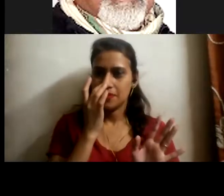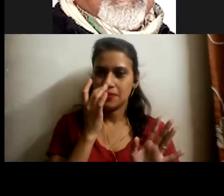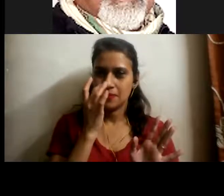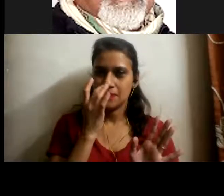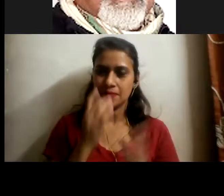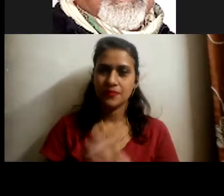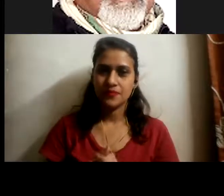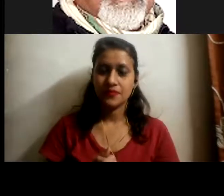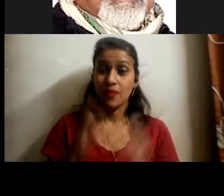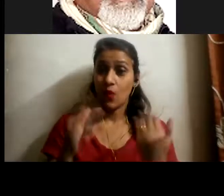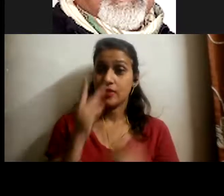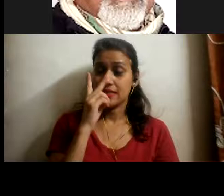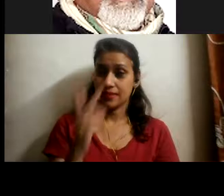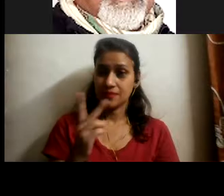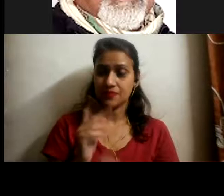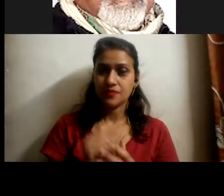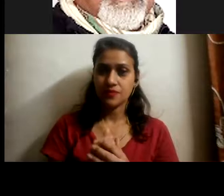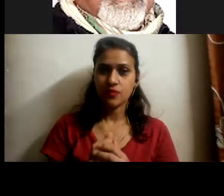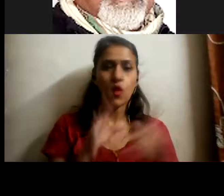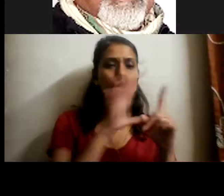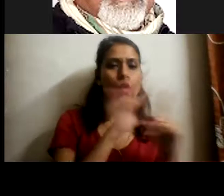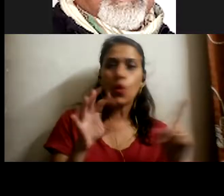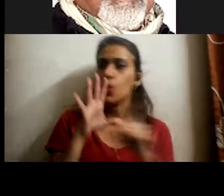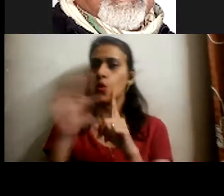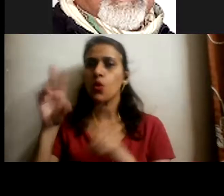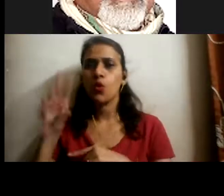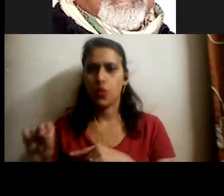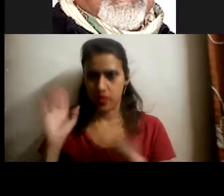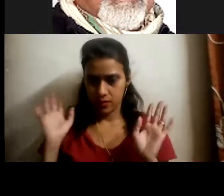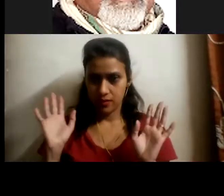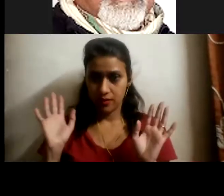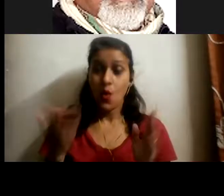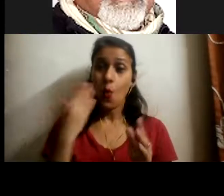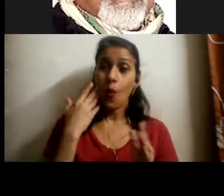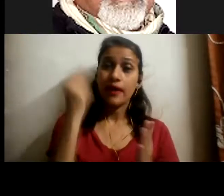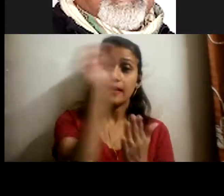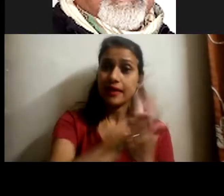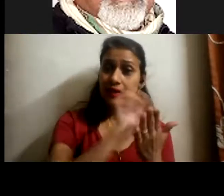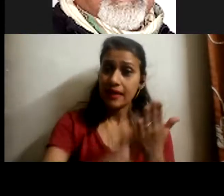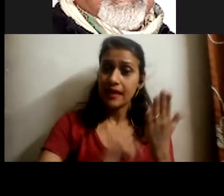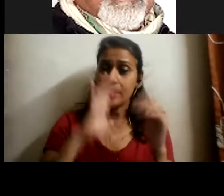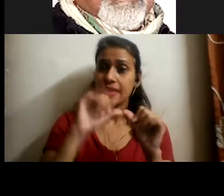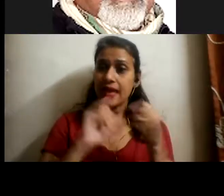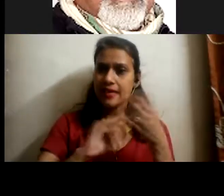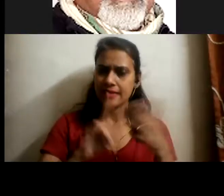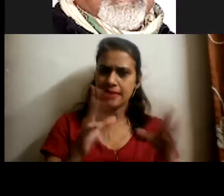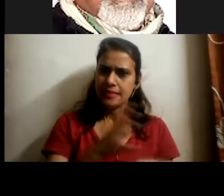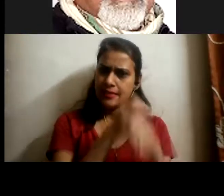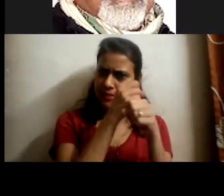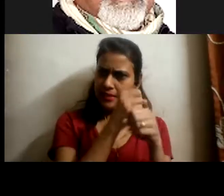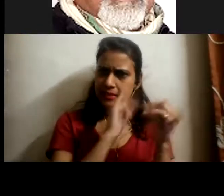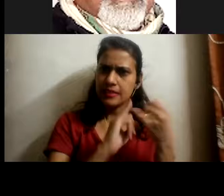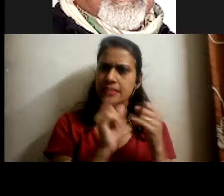Now let's see what are the do's and don'ts, what you're supposed to do while writing a case committee. This is just a summary, so please